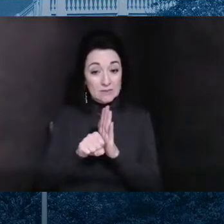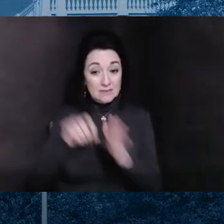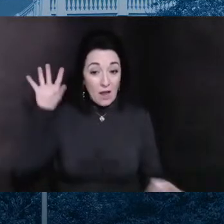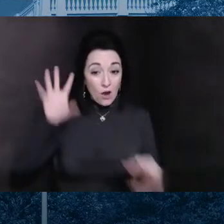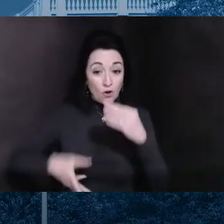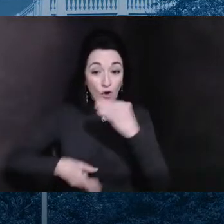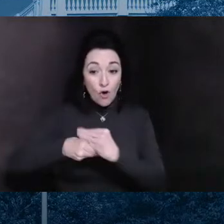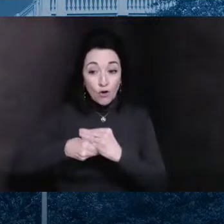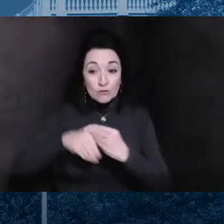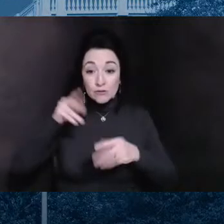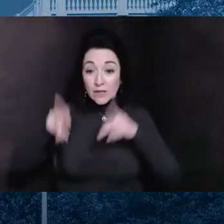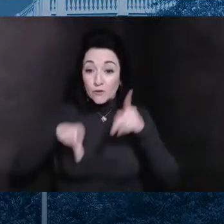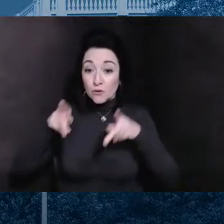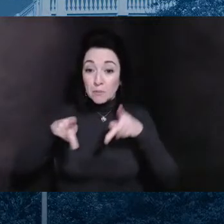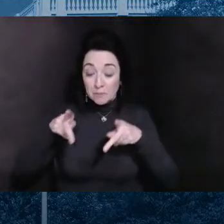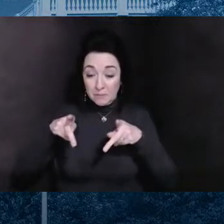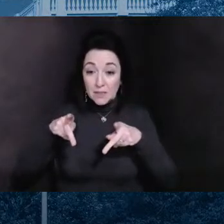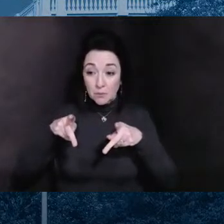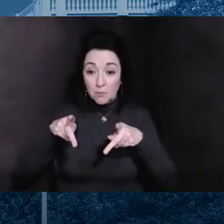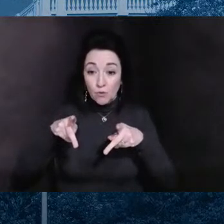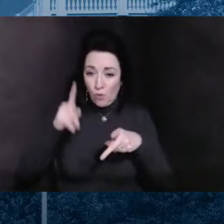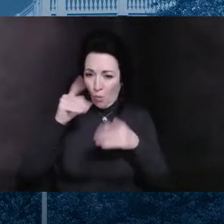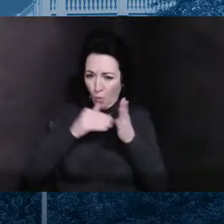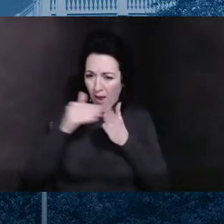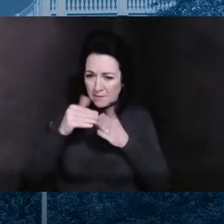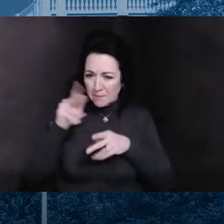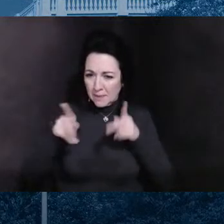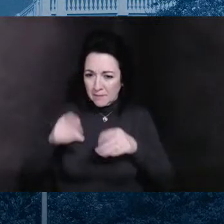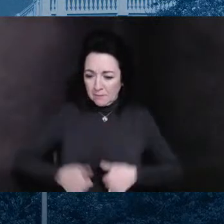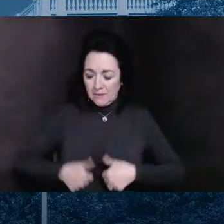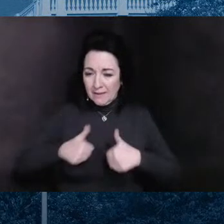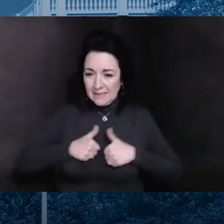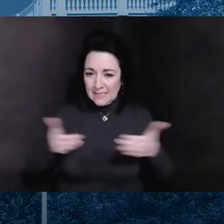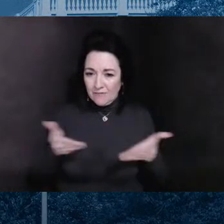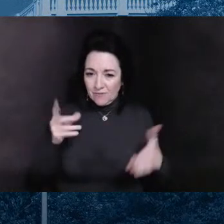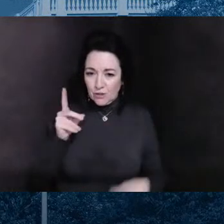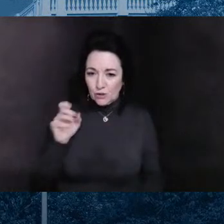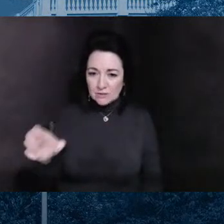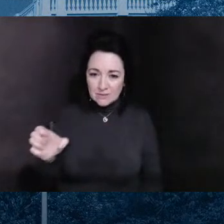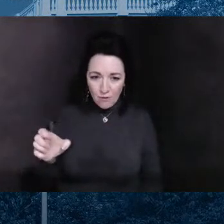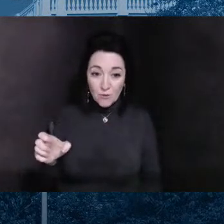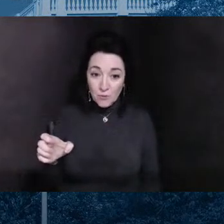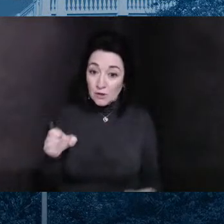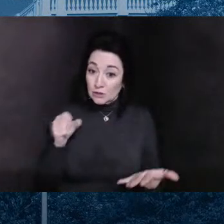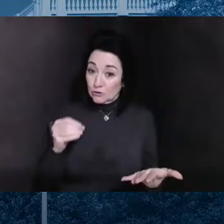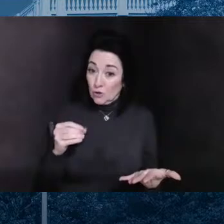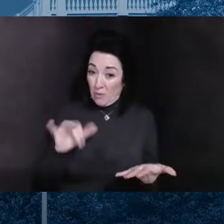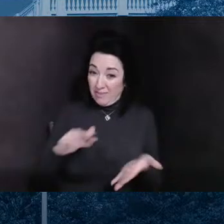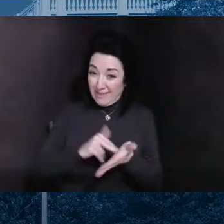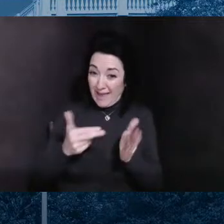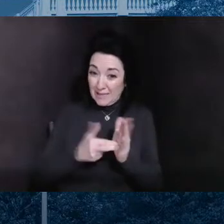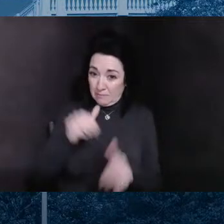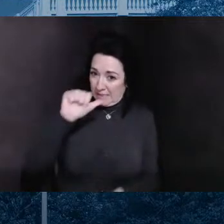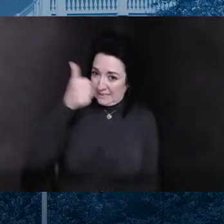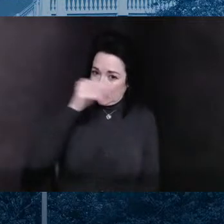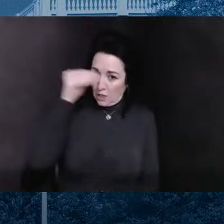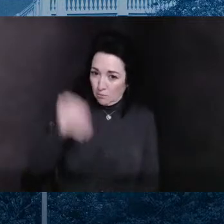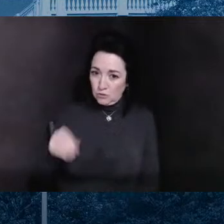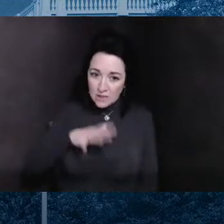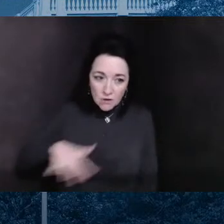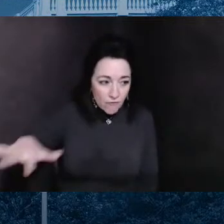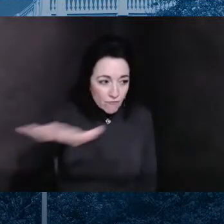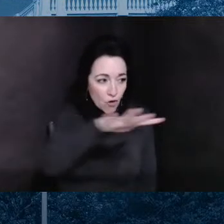gratifying to see that we have about 10% of our population that's received at least one dose already, which does